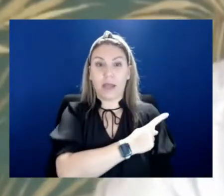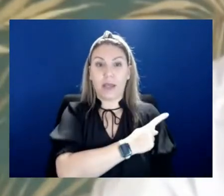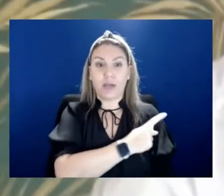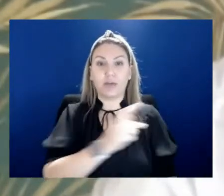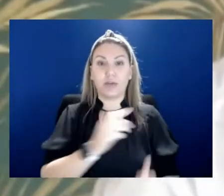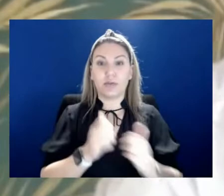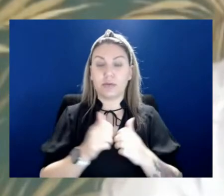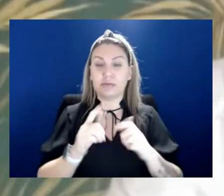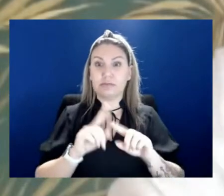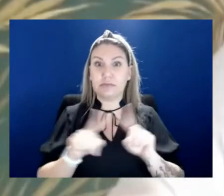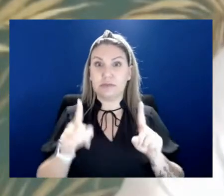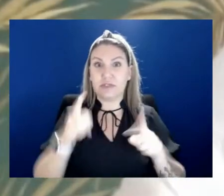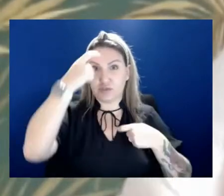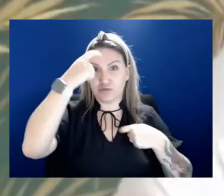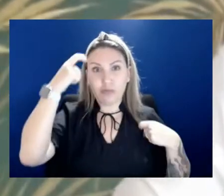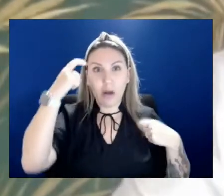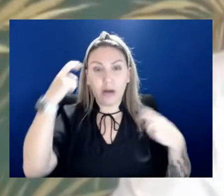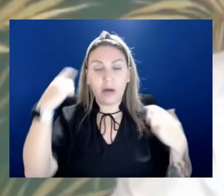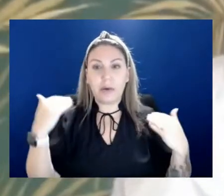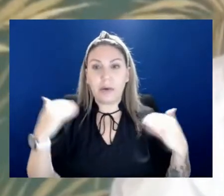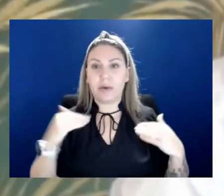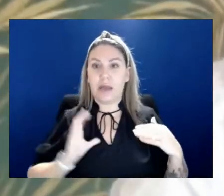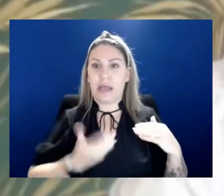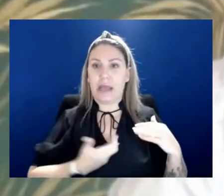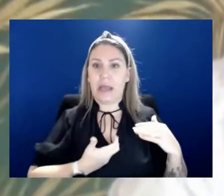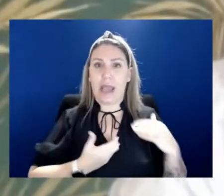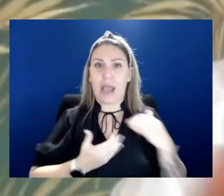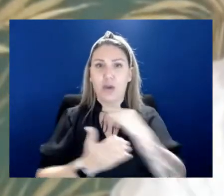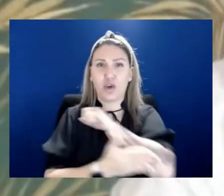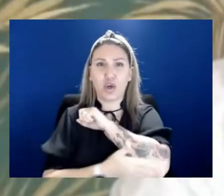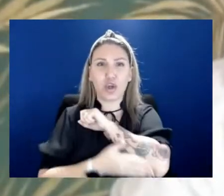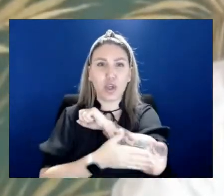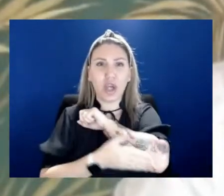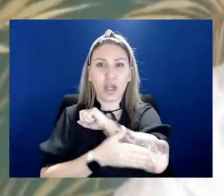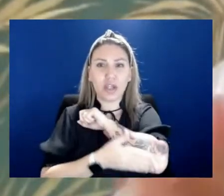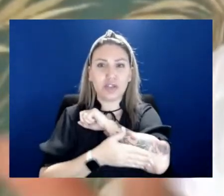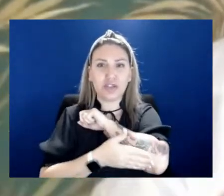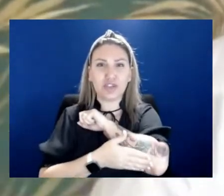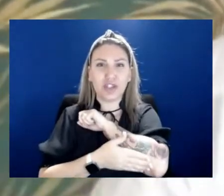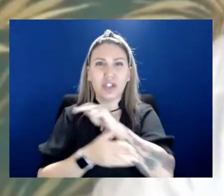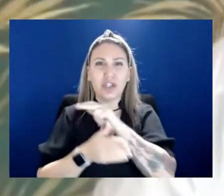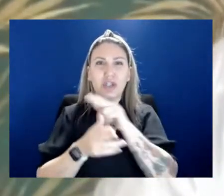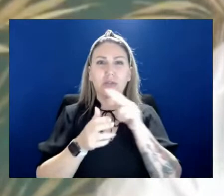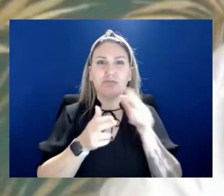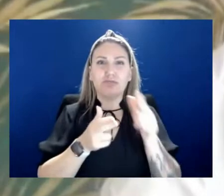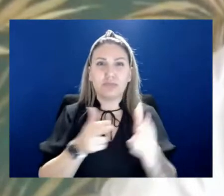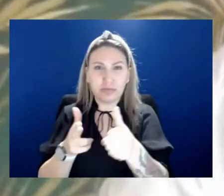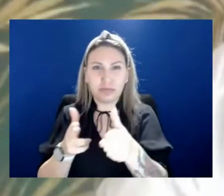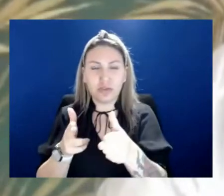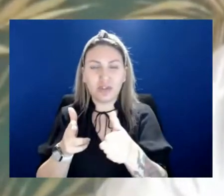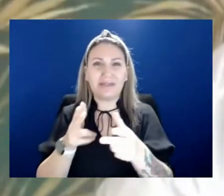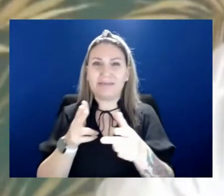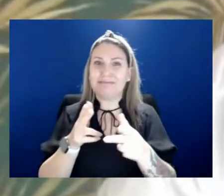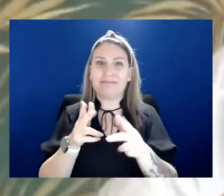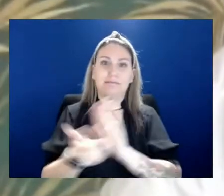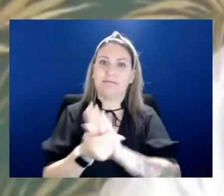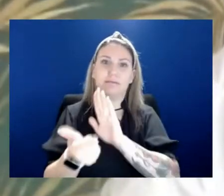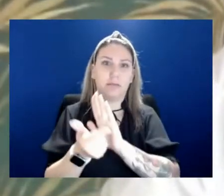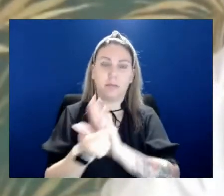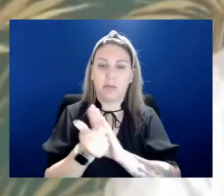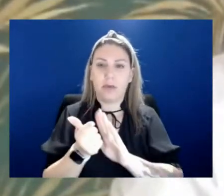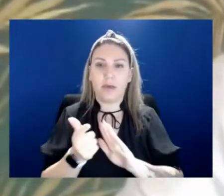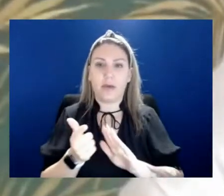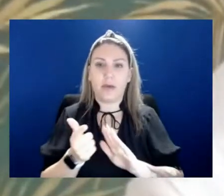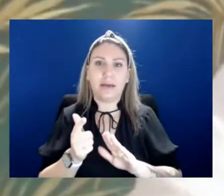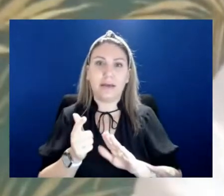because usually in our country, it's shooting weapons. It's not legal. And usually in our practice,